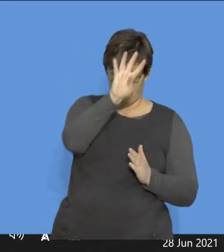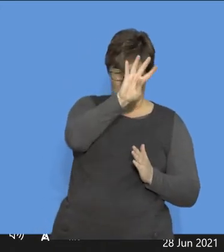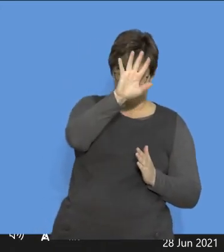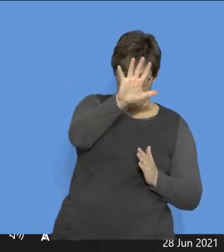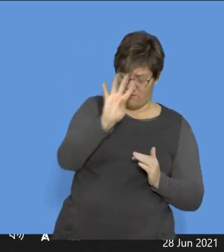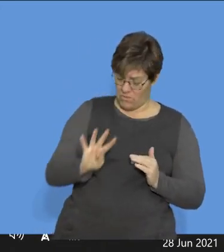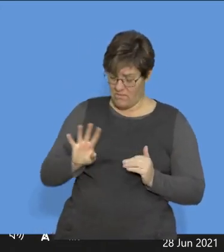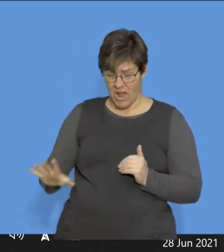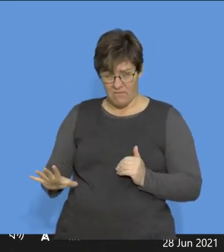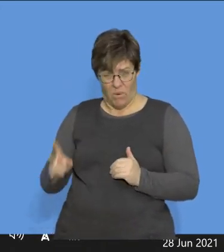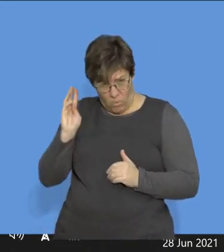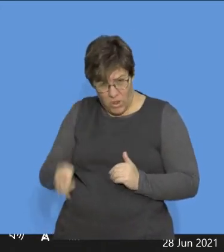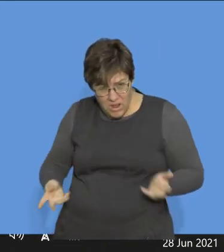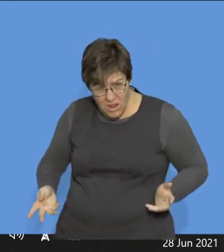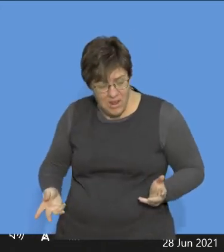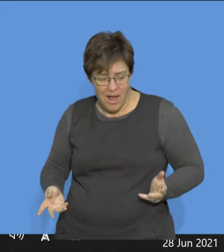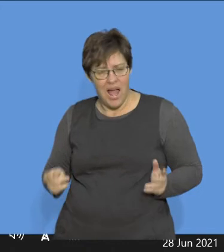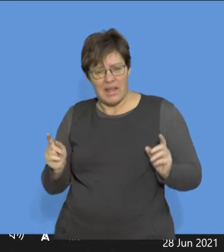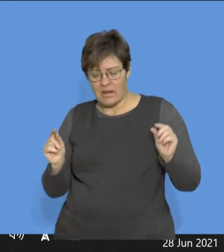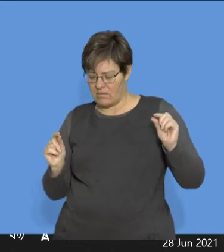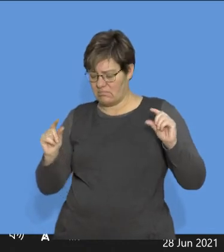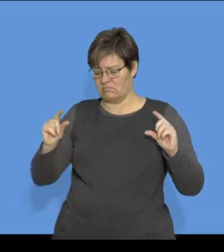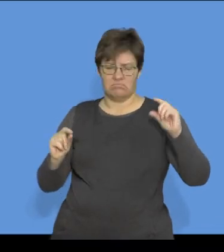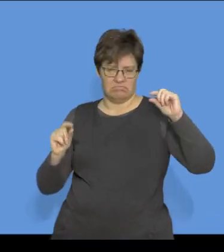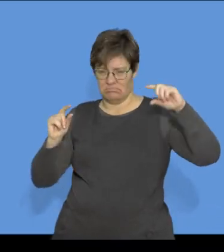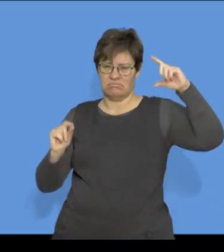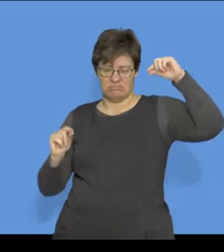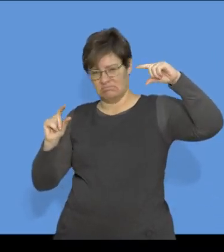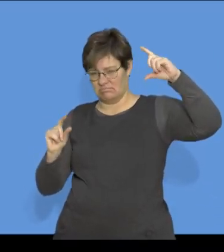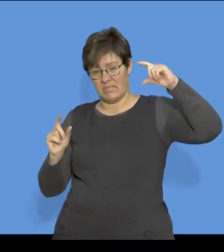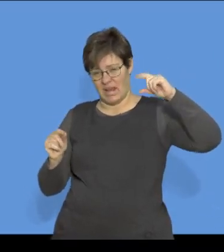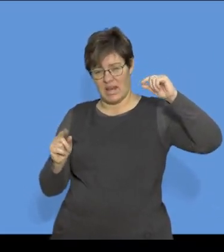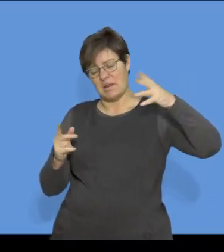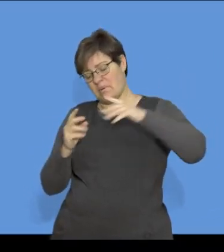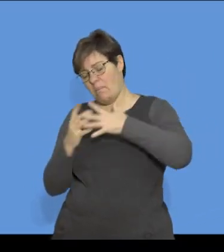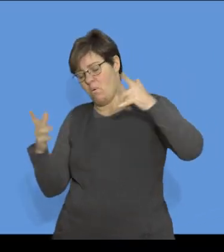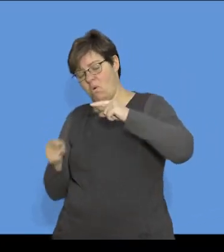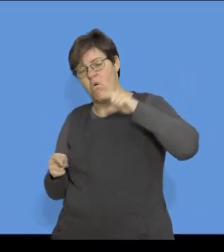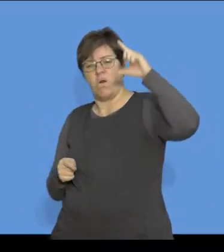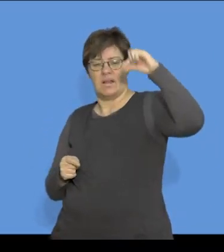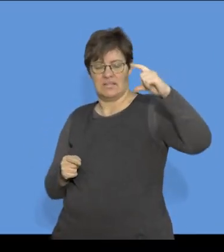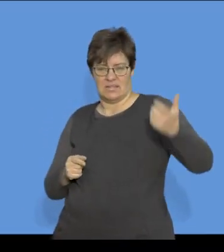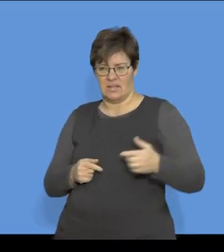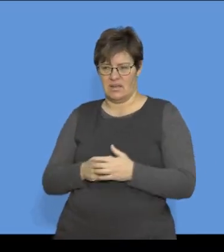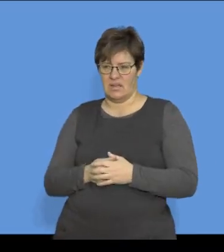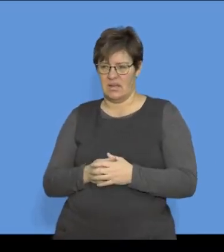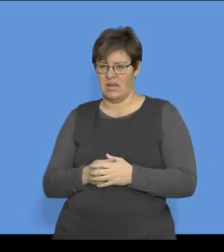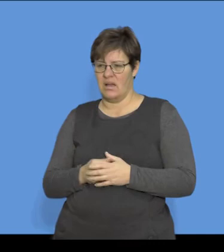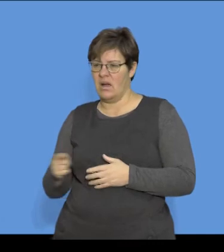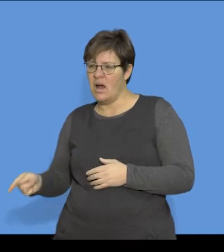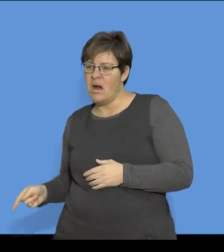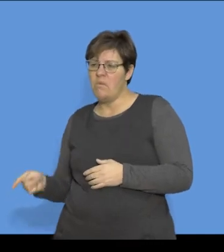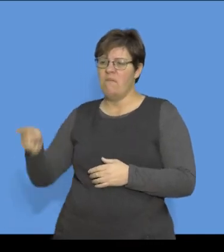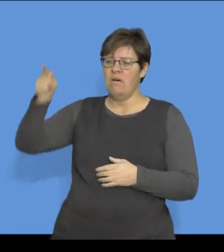90 degrees must always be 45 degrees? Not really, because we are seeing that even if you move it and you still